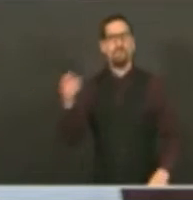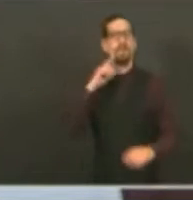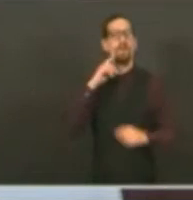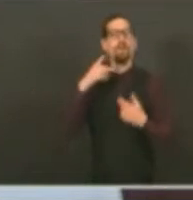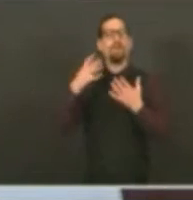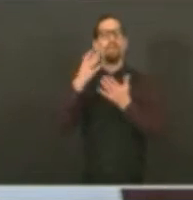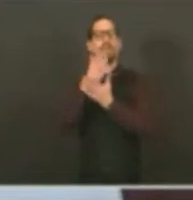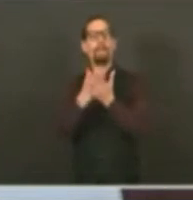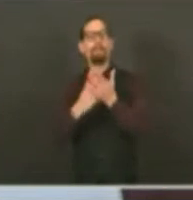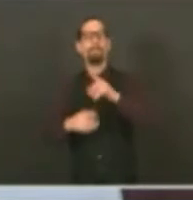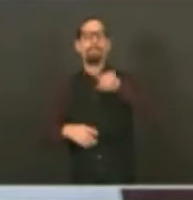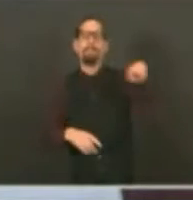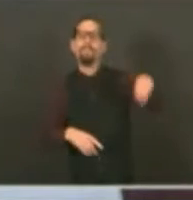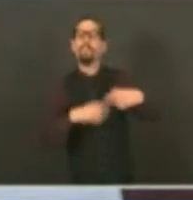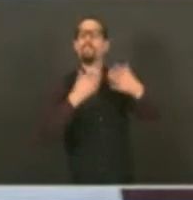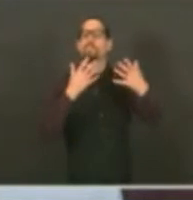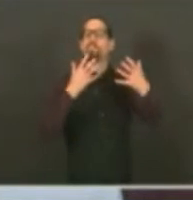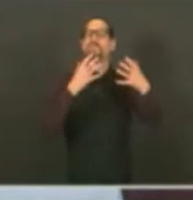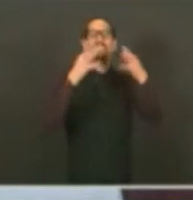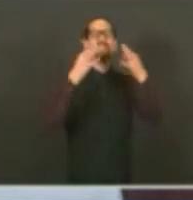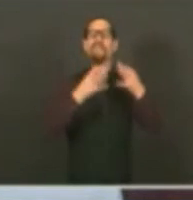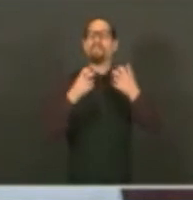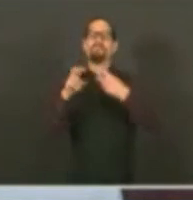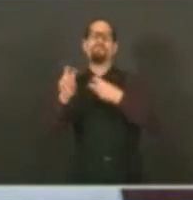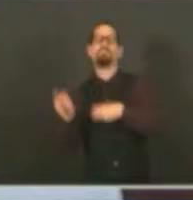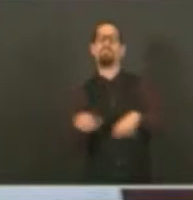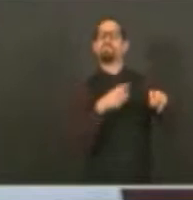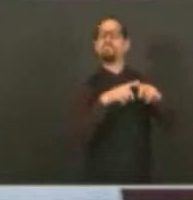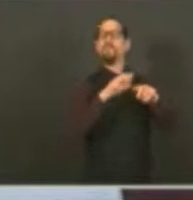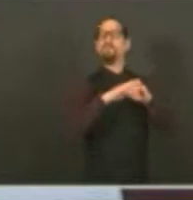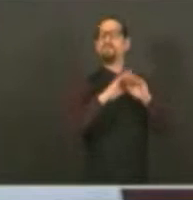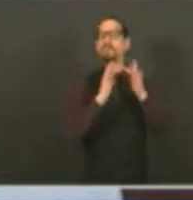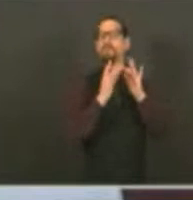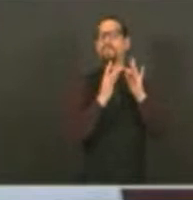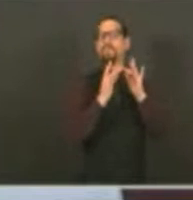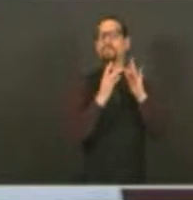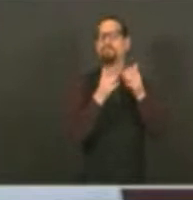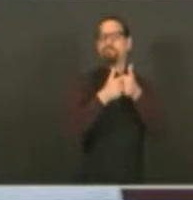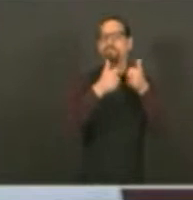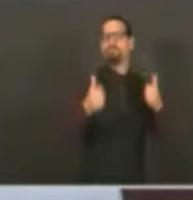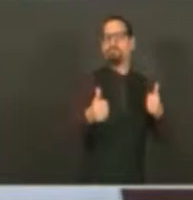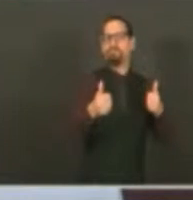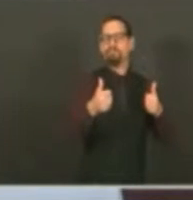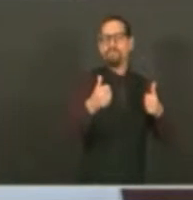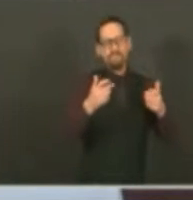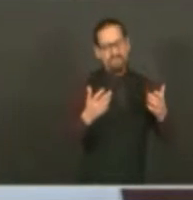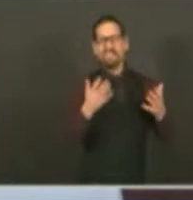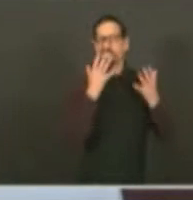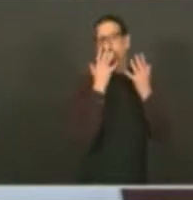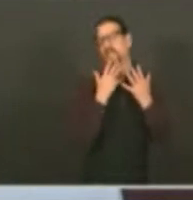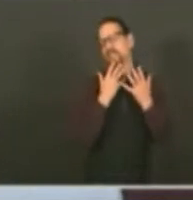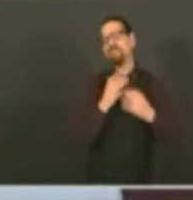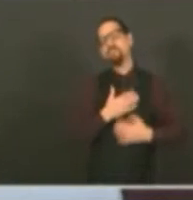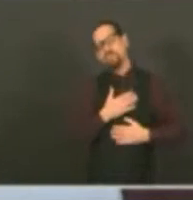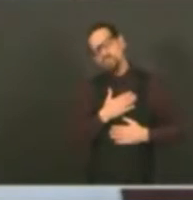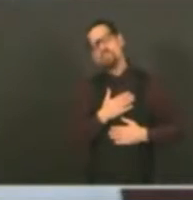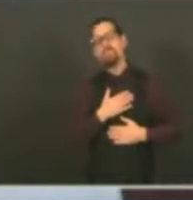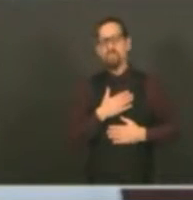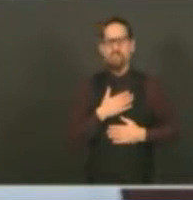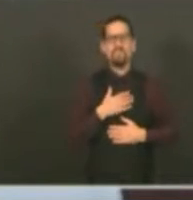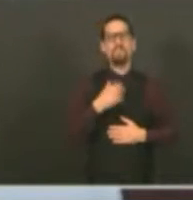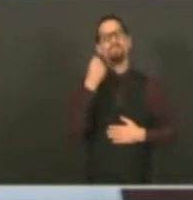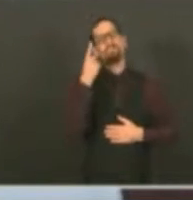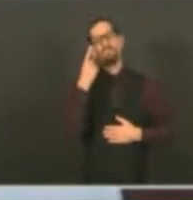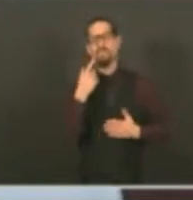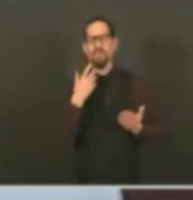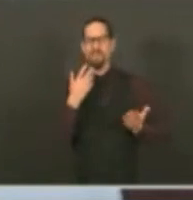really do. You're letting the children down, and I don't see any reason for it. So I'd ask you